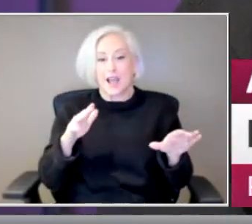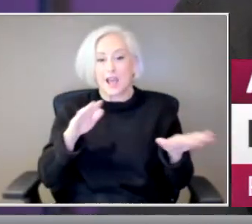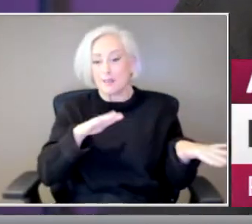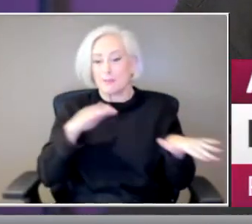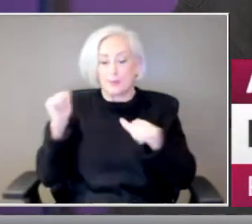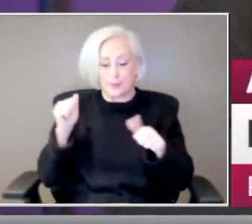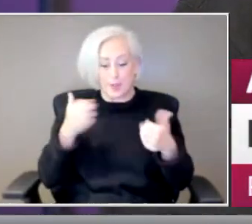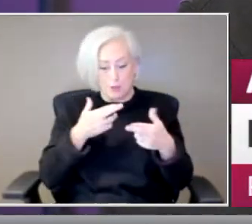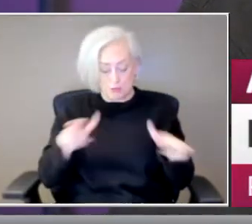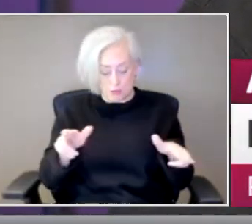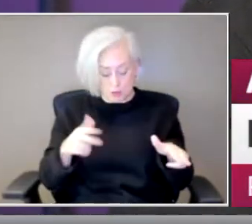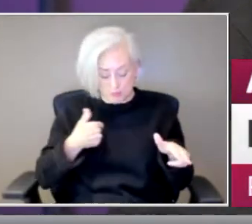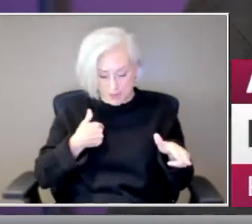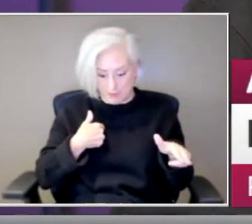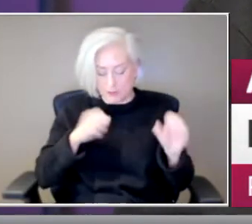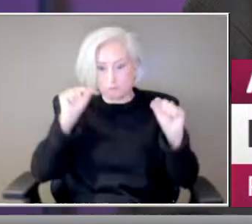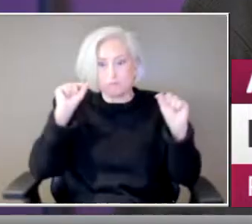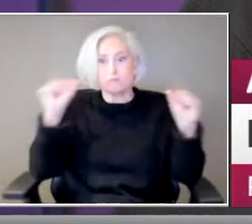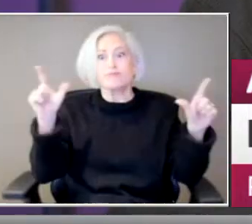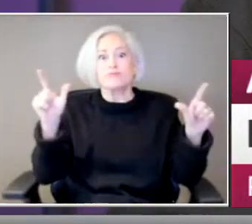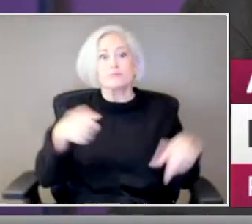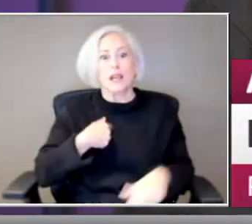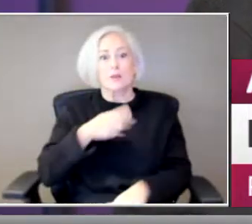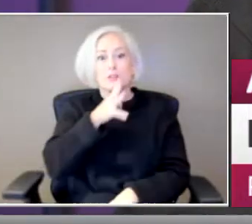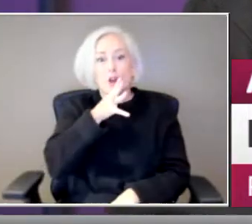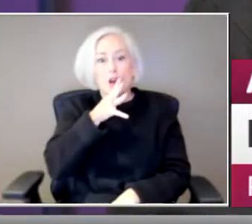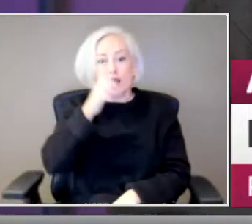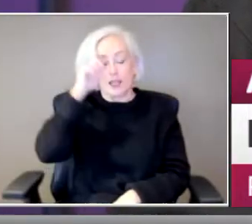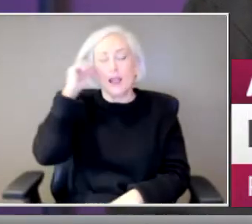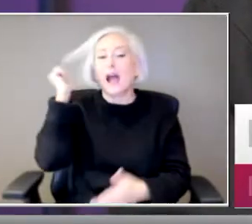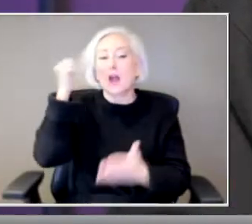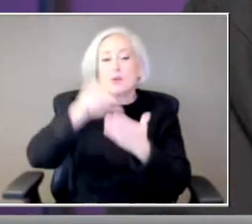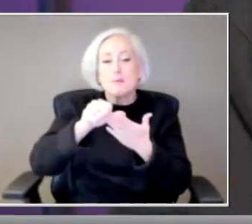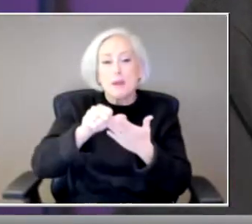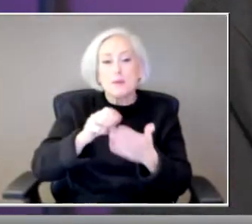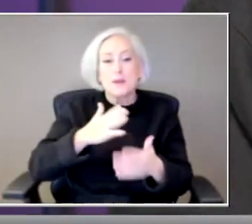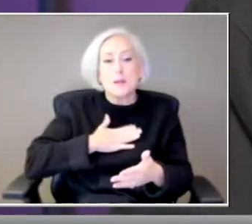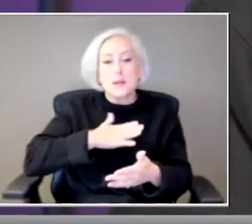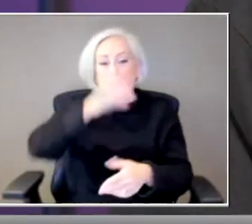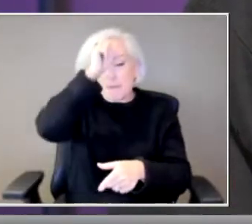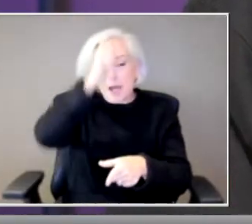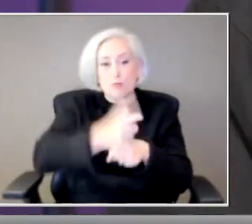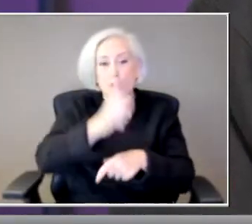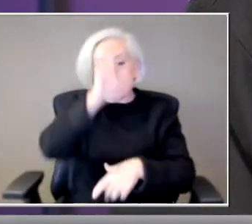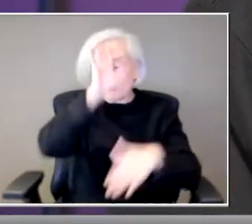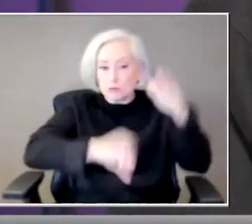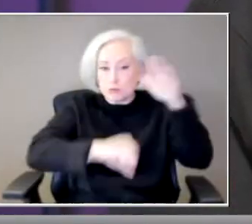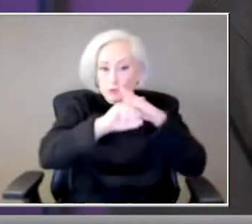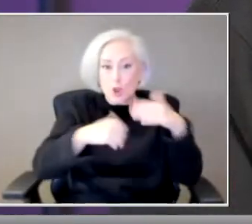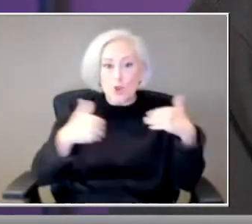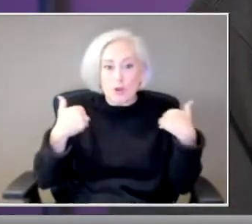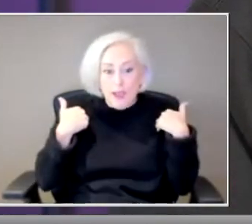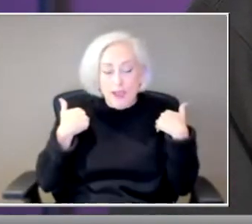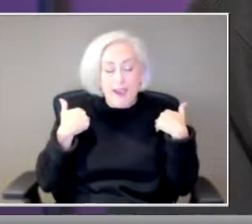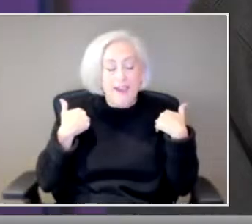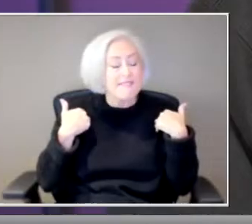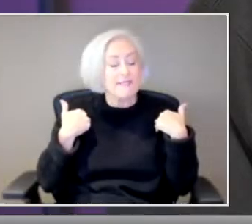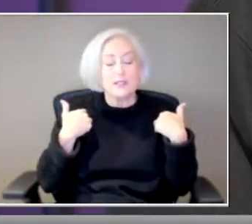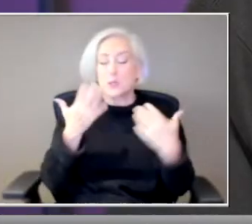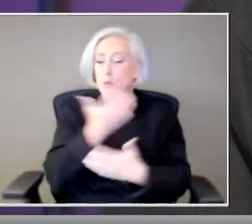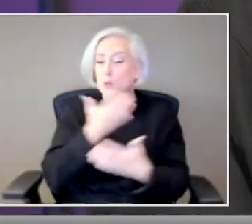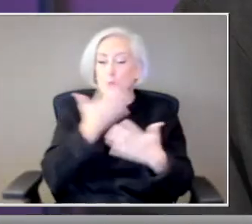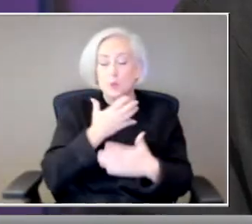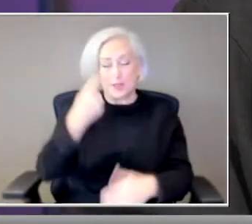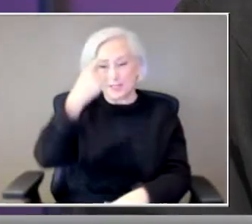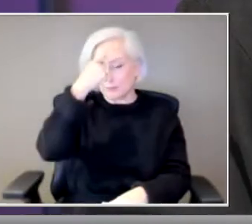Because I knew when my brother had his stroke, it was a major stroke, and there was no talking. His brain didn't work. All that kind of stuff like that comes with